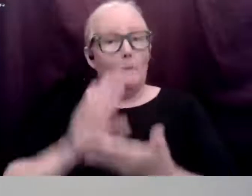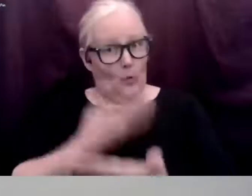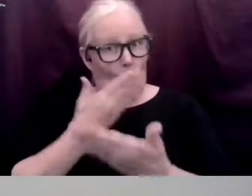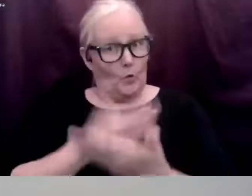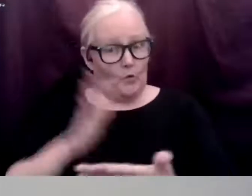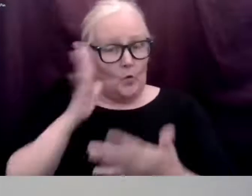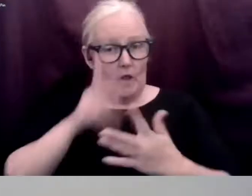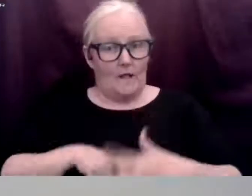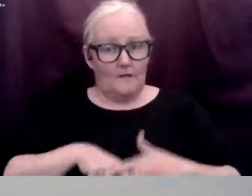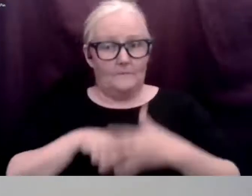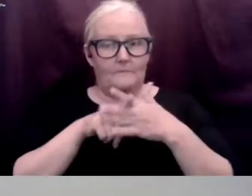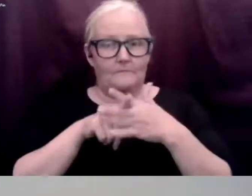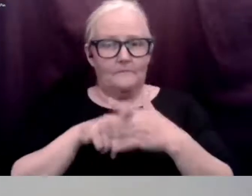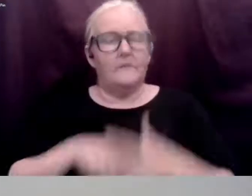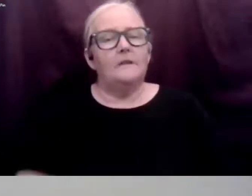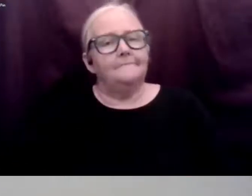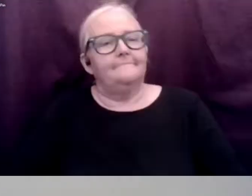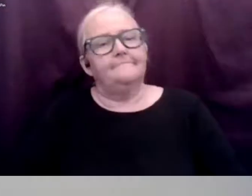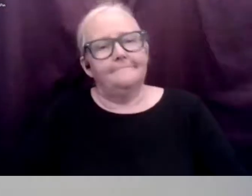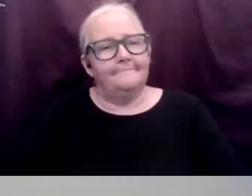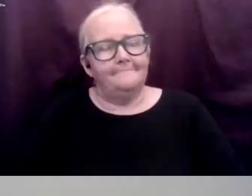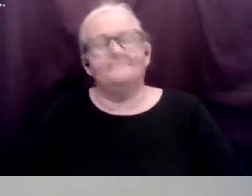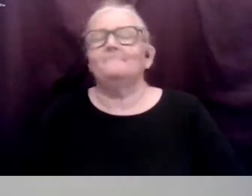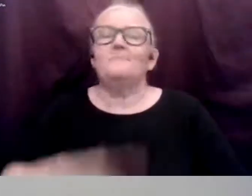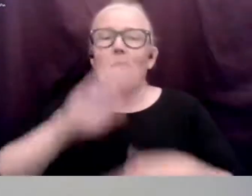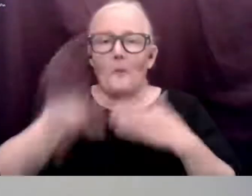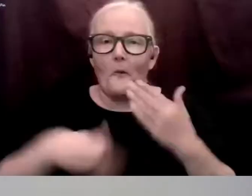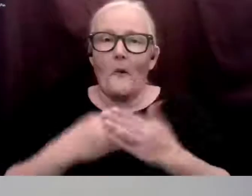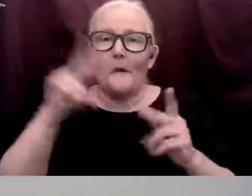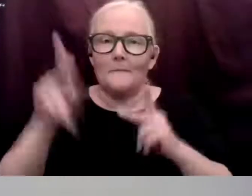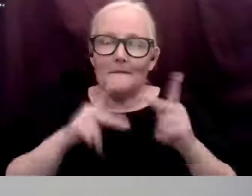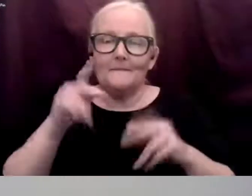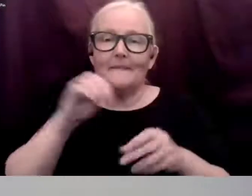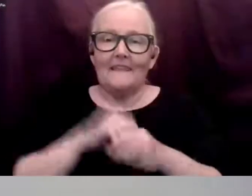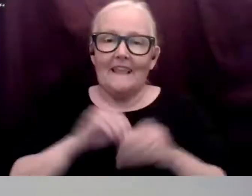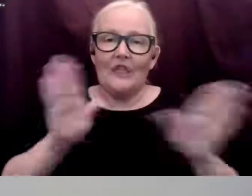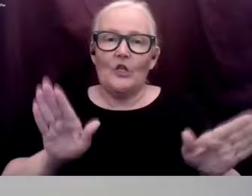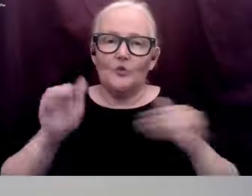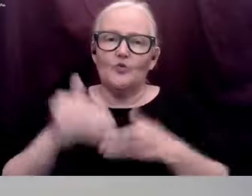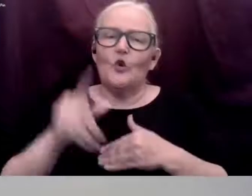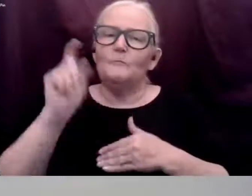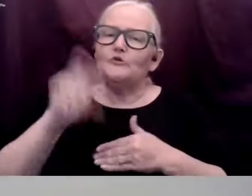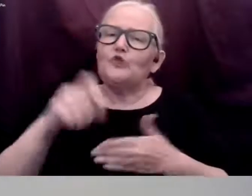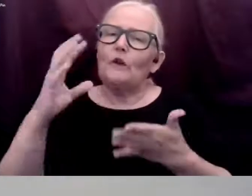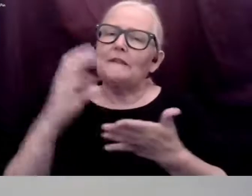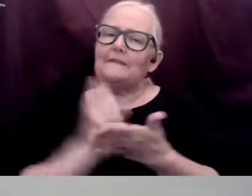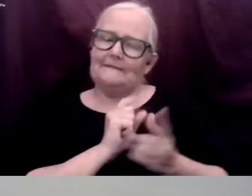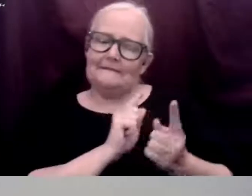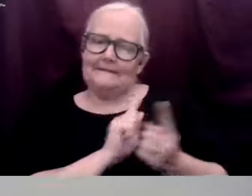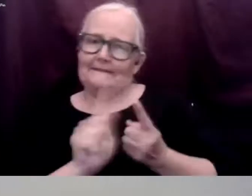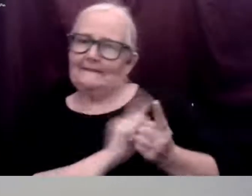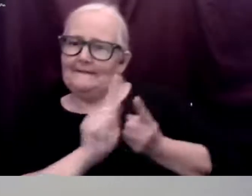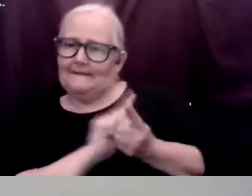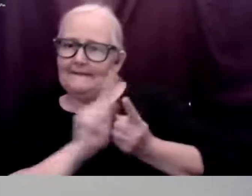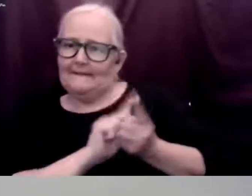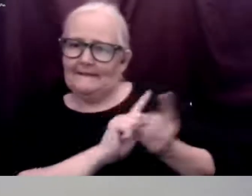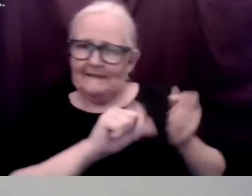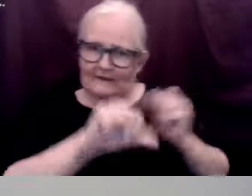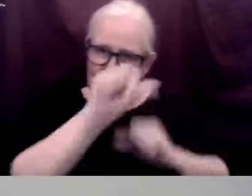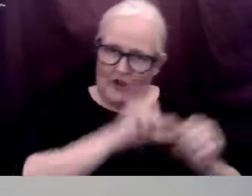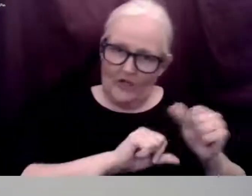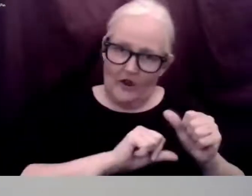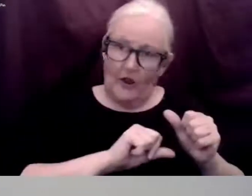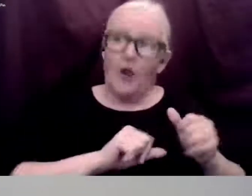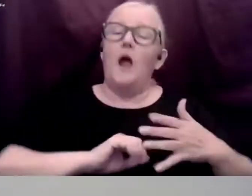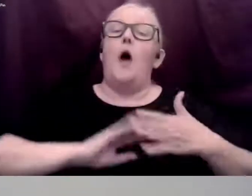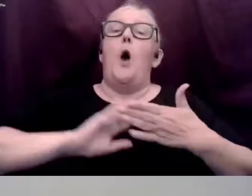everyone here in the sanctuary should take time to greet one another. And when the music starts, it's time to come back to your seat and